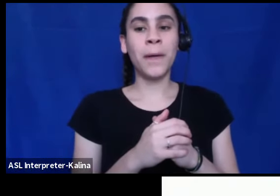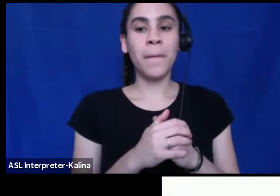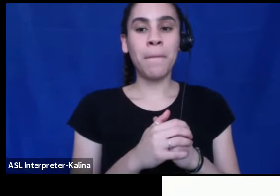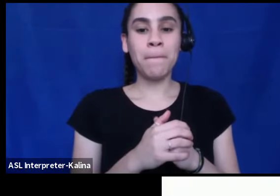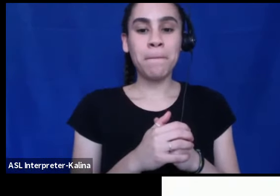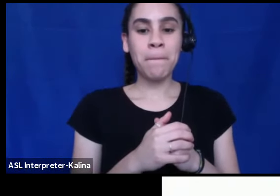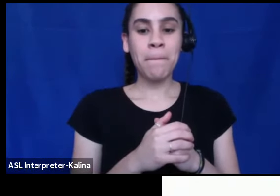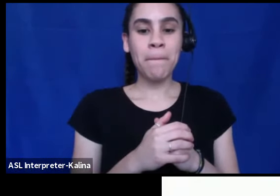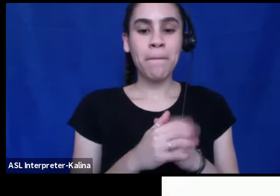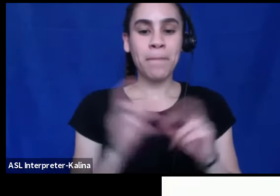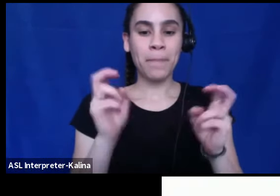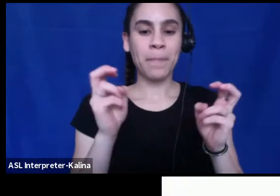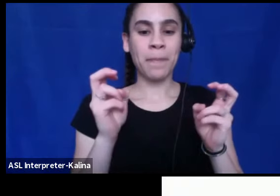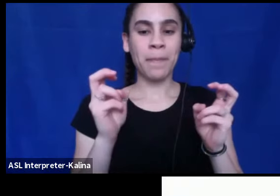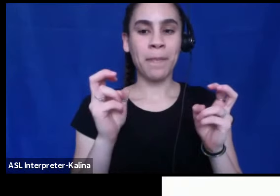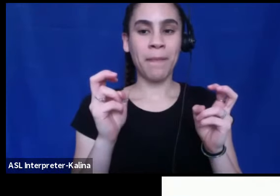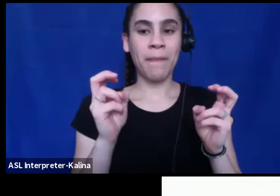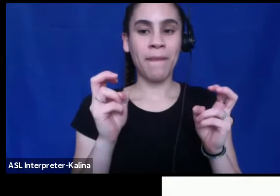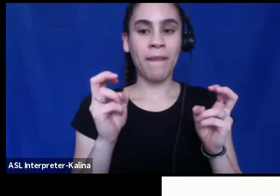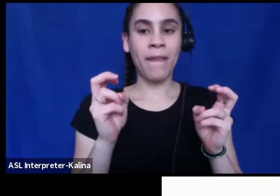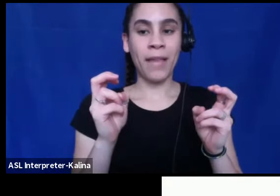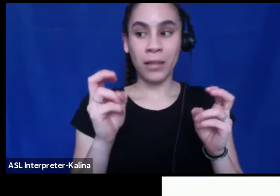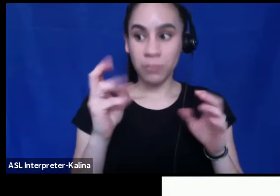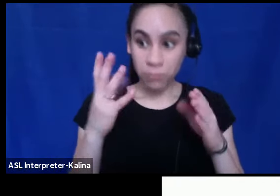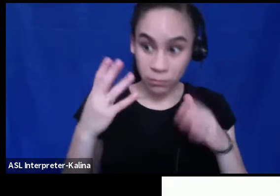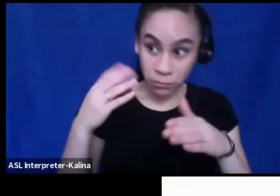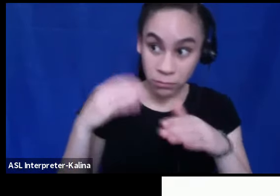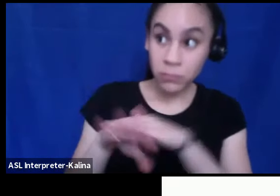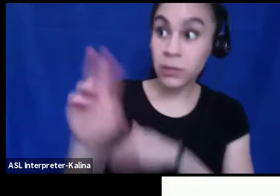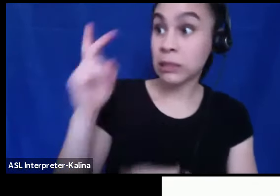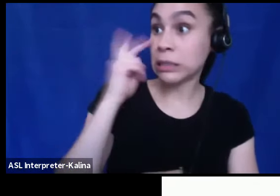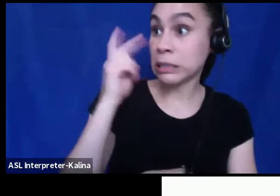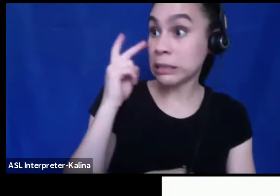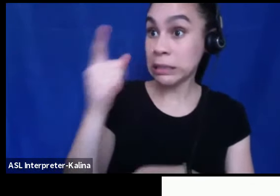truly accessible to everyone, then great, and everyone sees themselves,